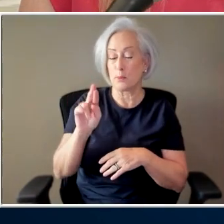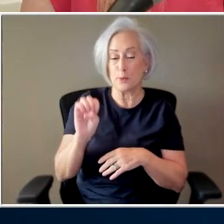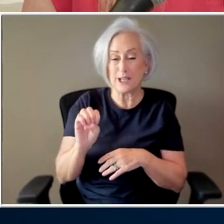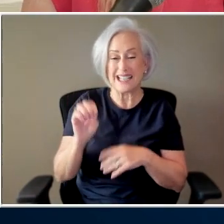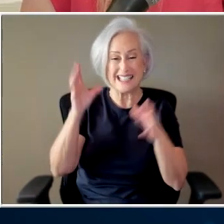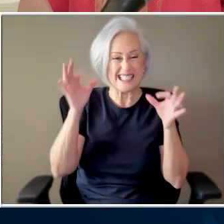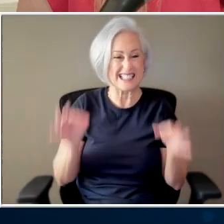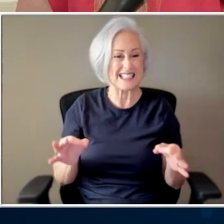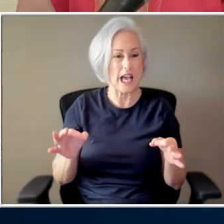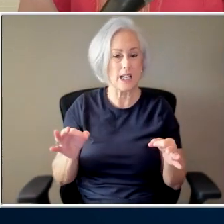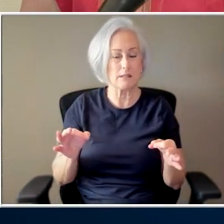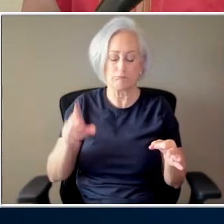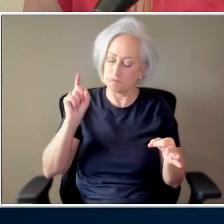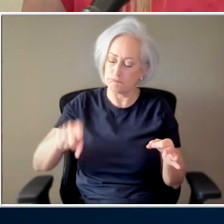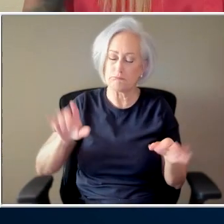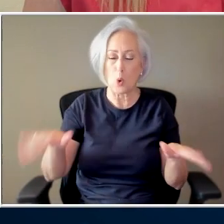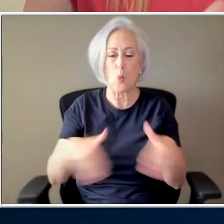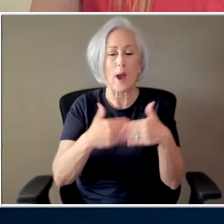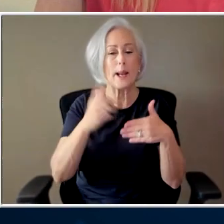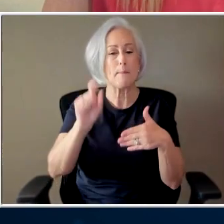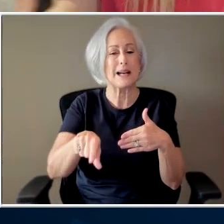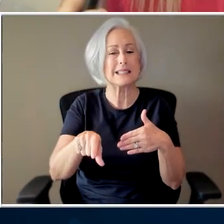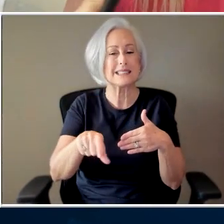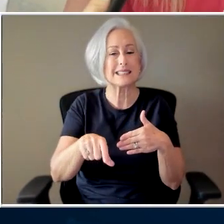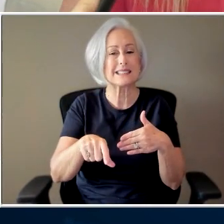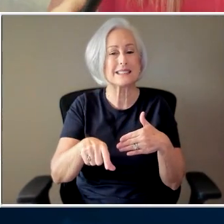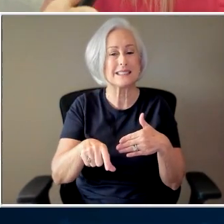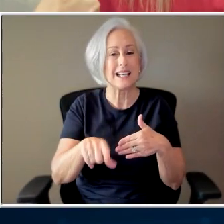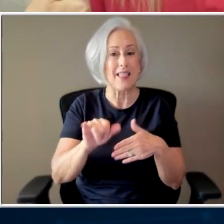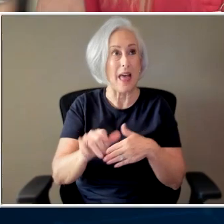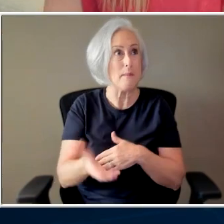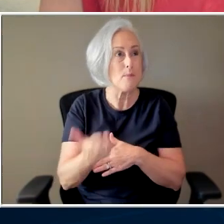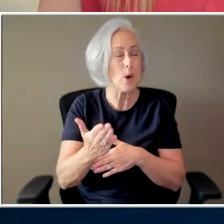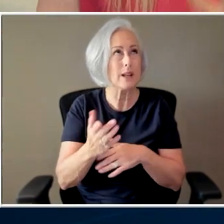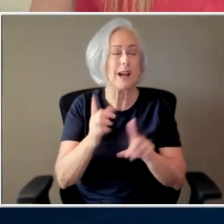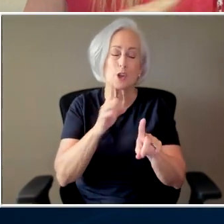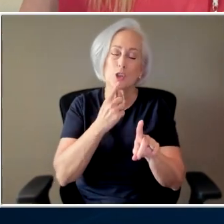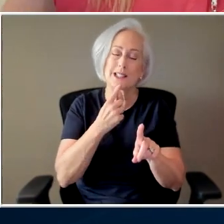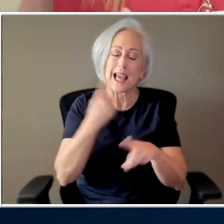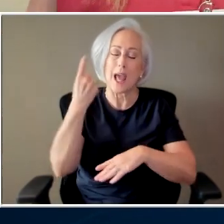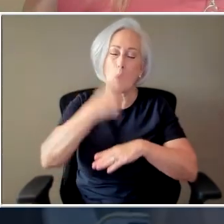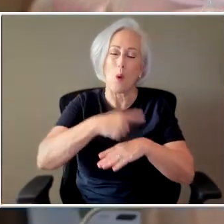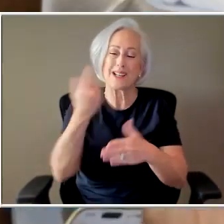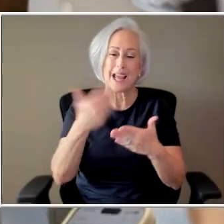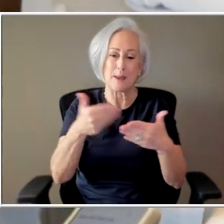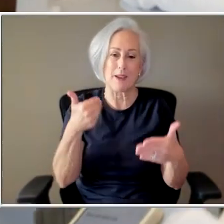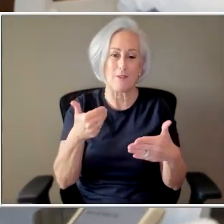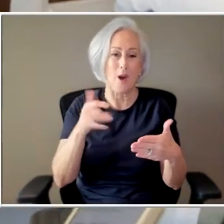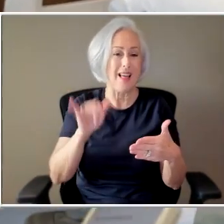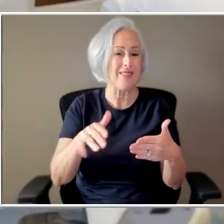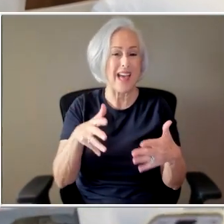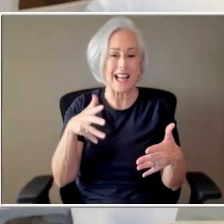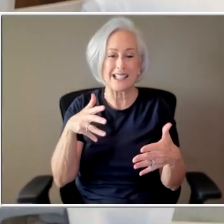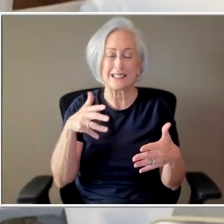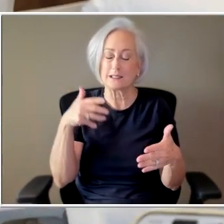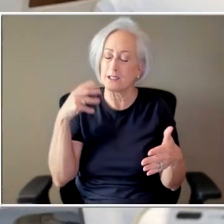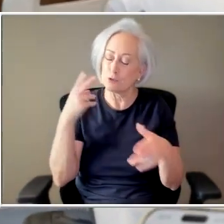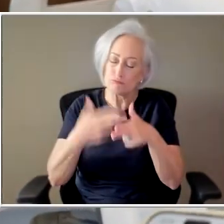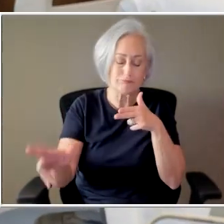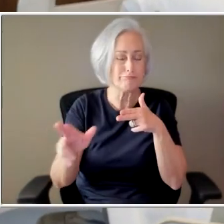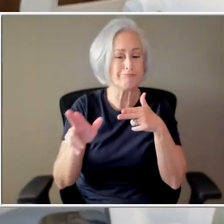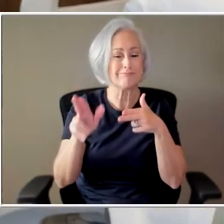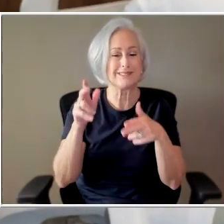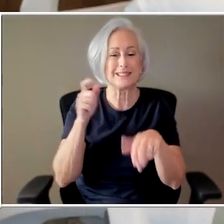wedding was happening, or I guess That morning. the day before. So that's still really compressed. Hours to get everything